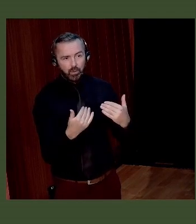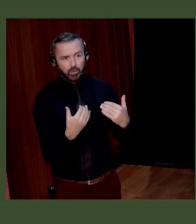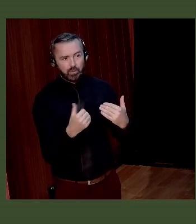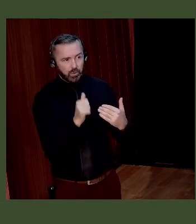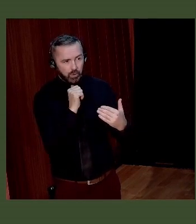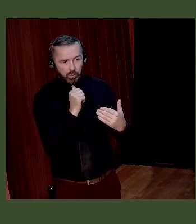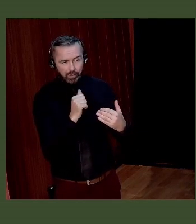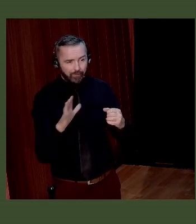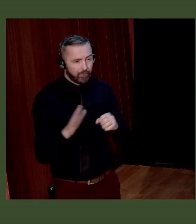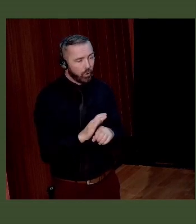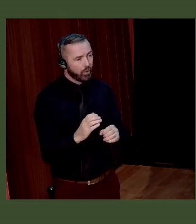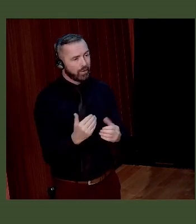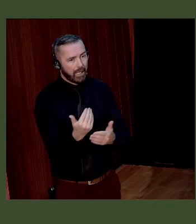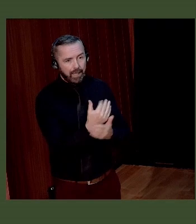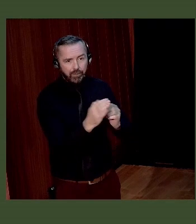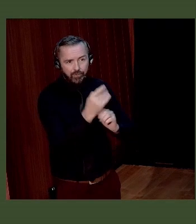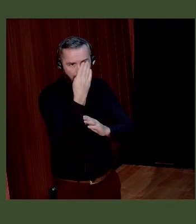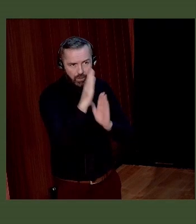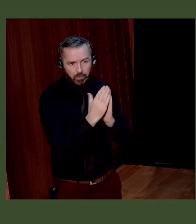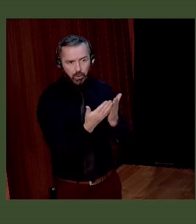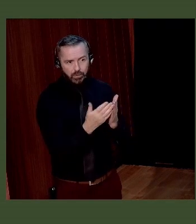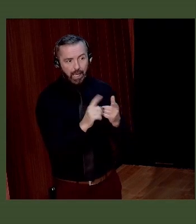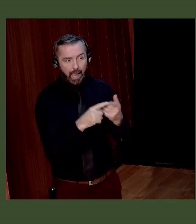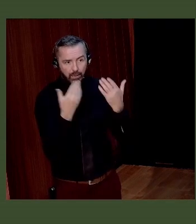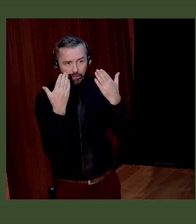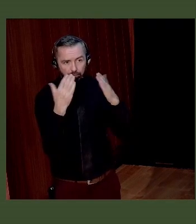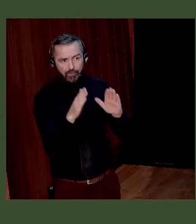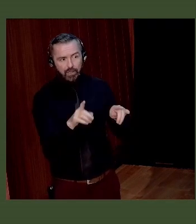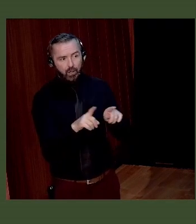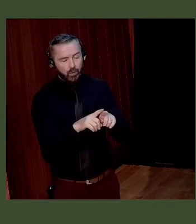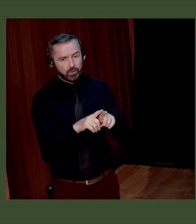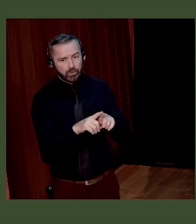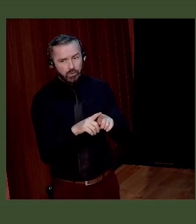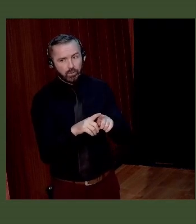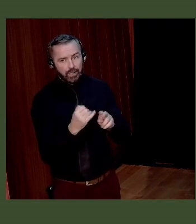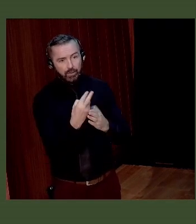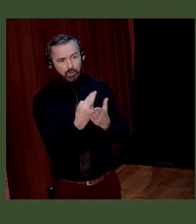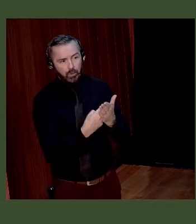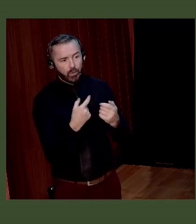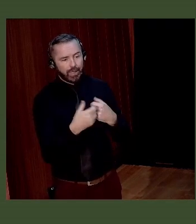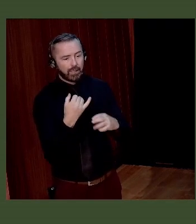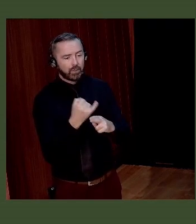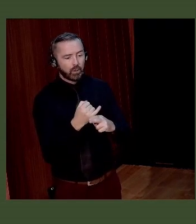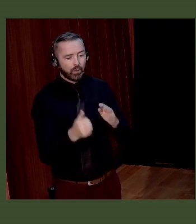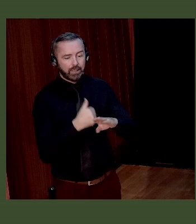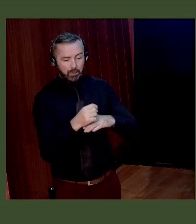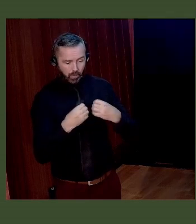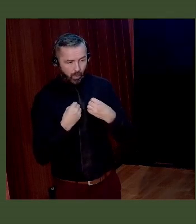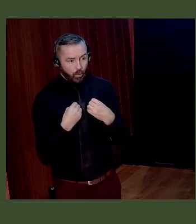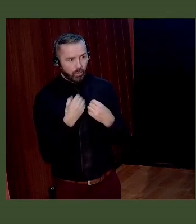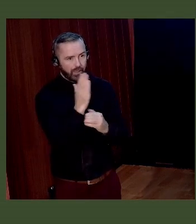good full collection of Irish books. And it was revealed in the same report that the schools were gradually setting up their own